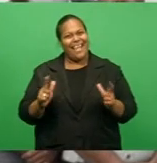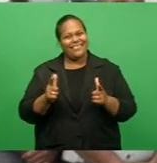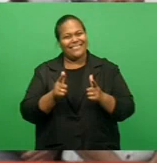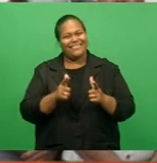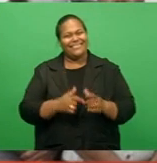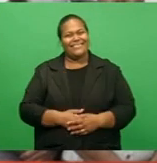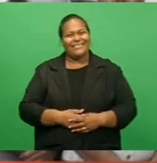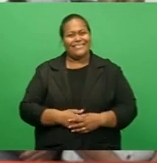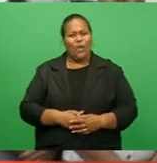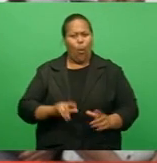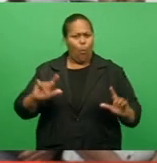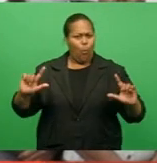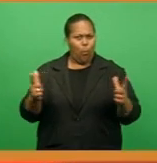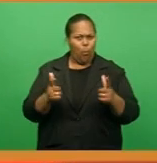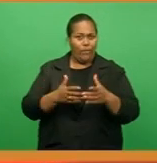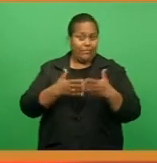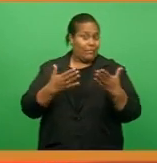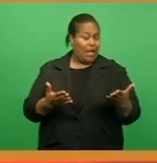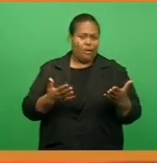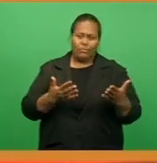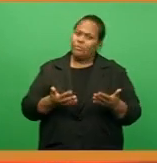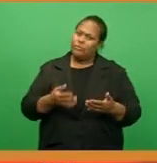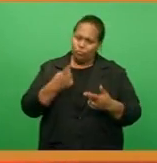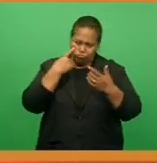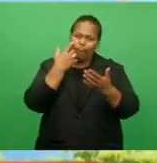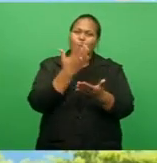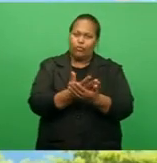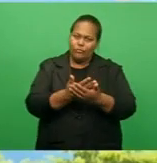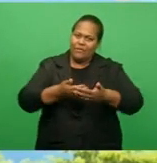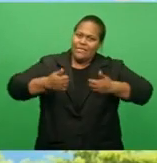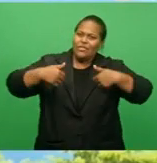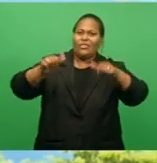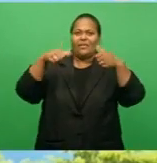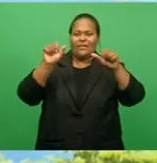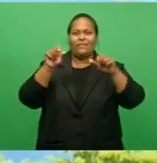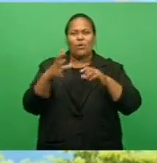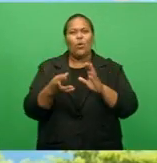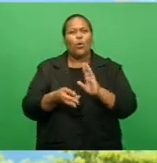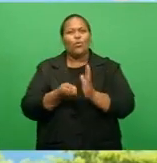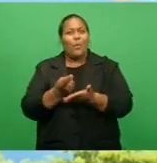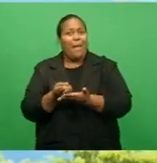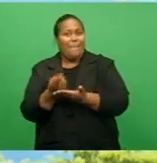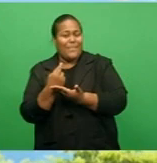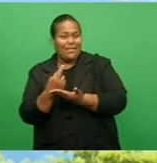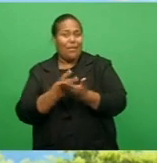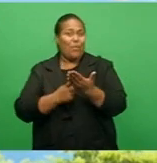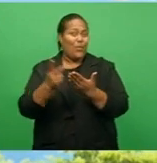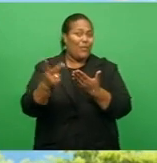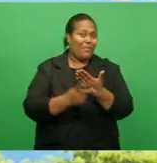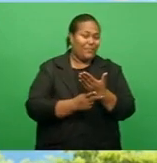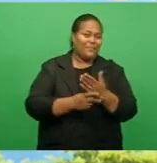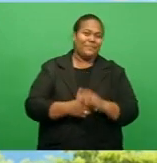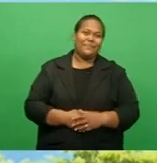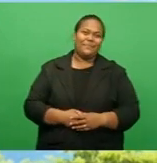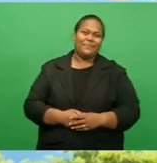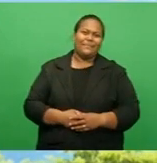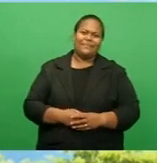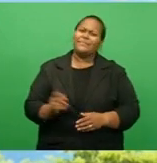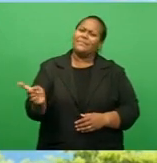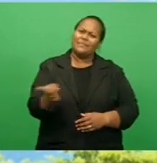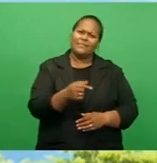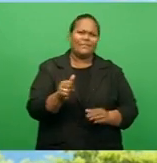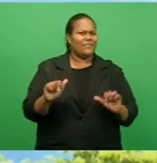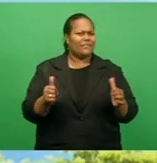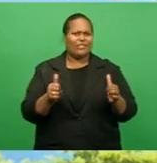The drop in rate is proof of the success of their rehabilitation programs. Those who have gone